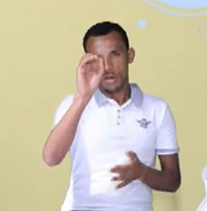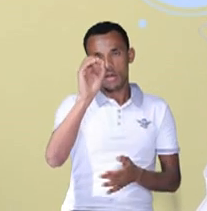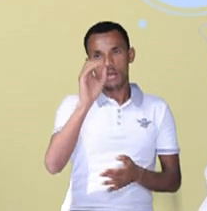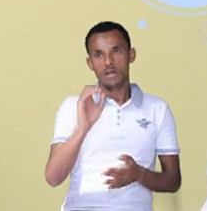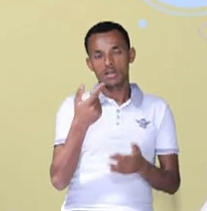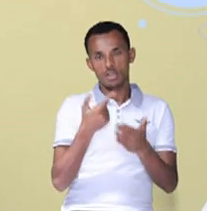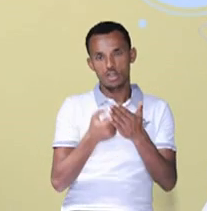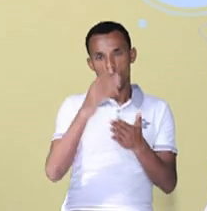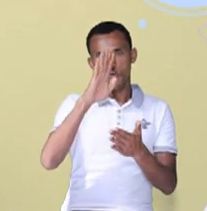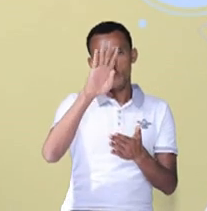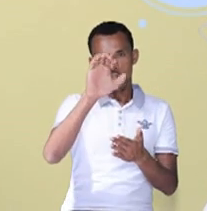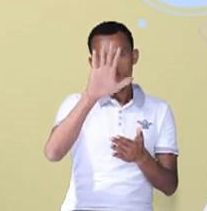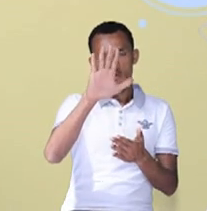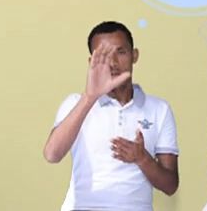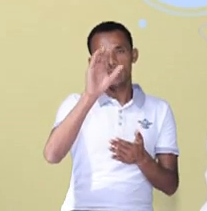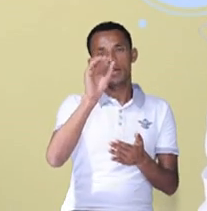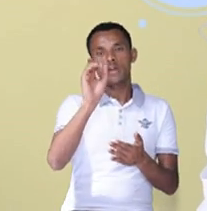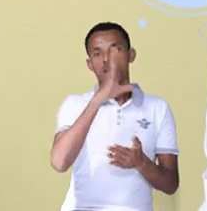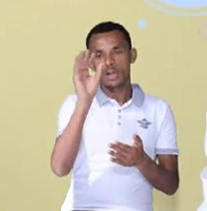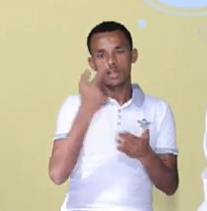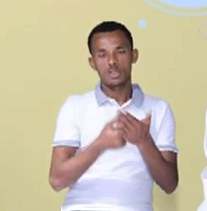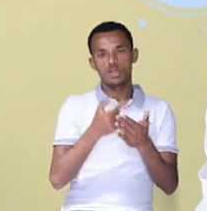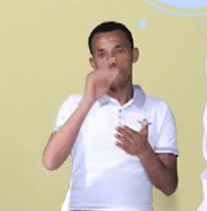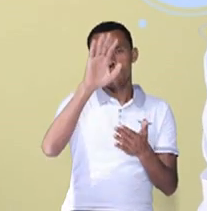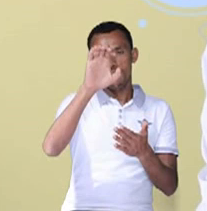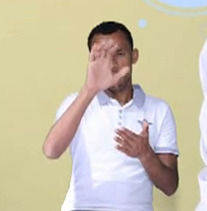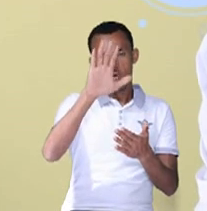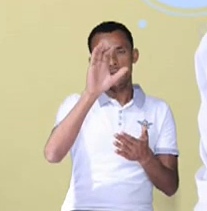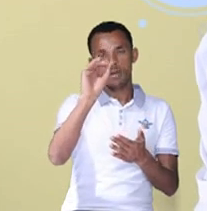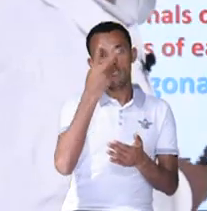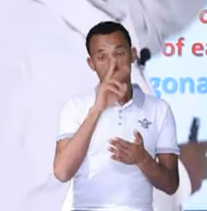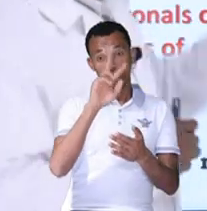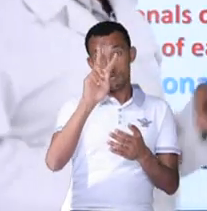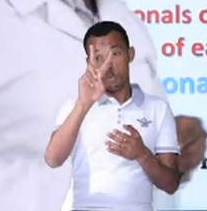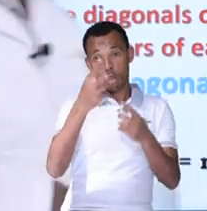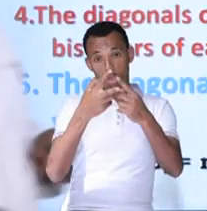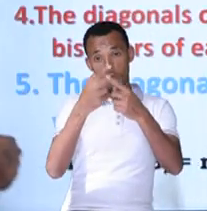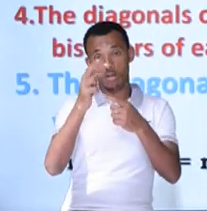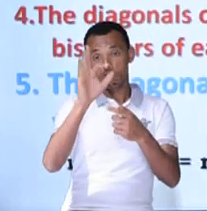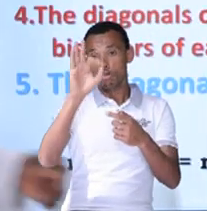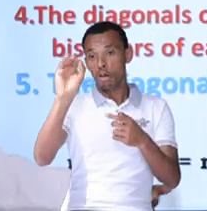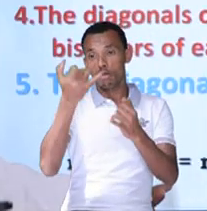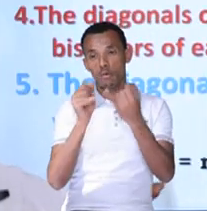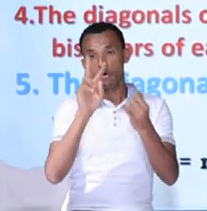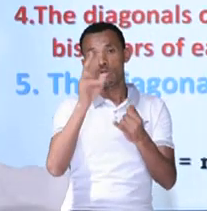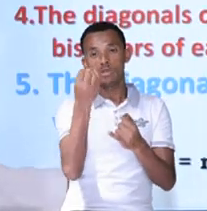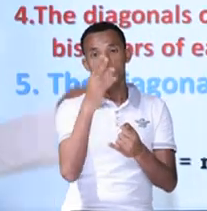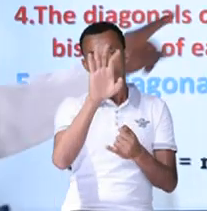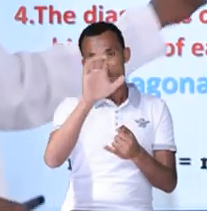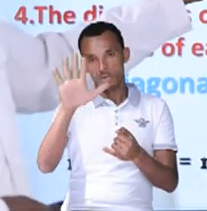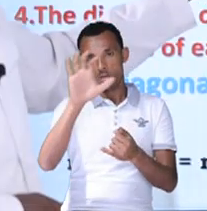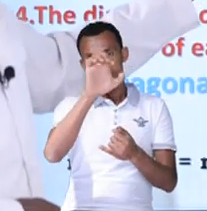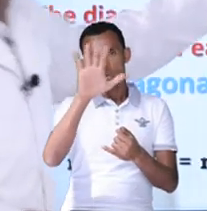So this is 45 degree, and also this one is 45, because bisect at an angle of the vertex. So the measure